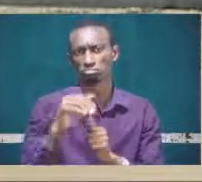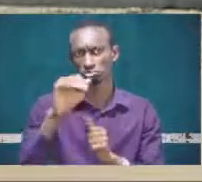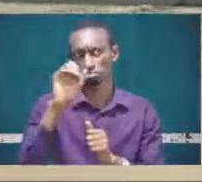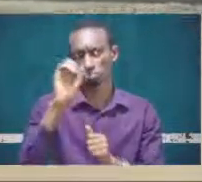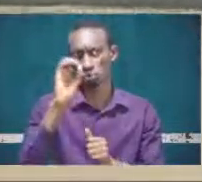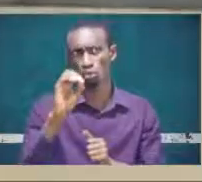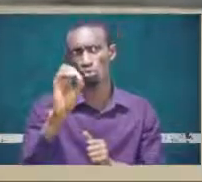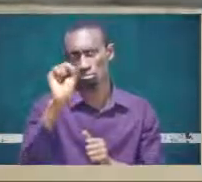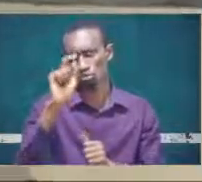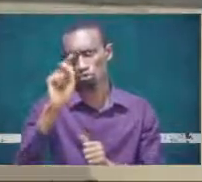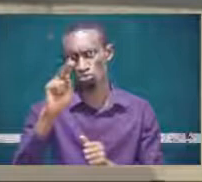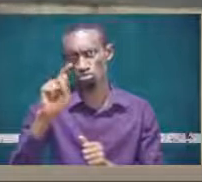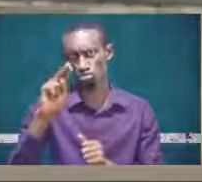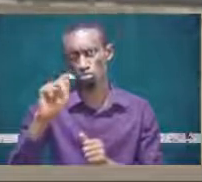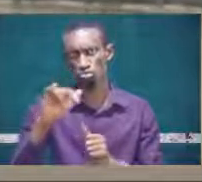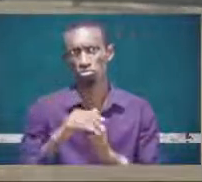goods.